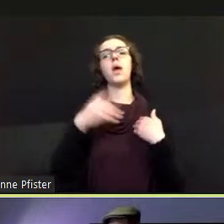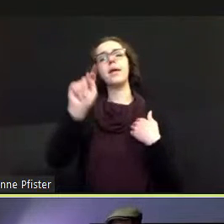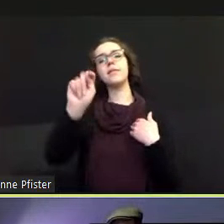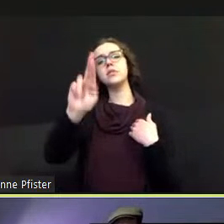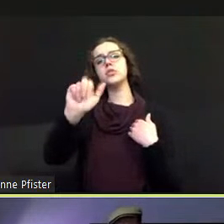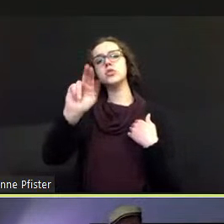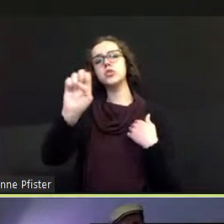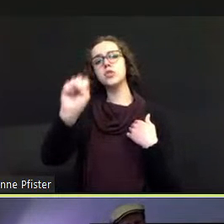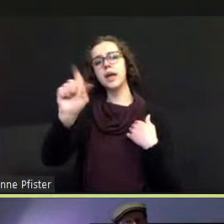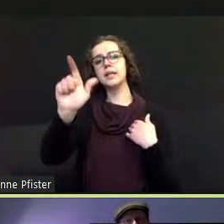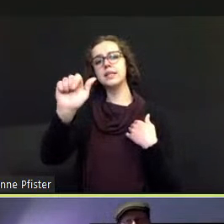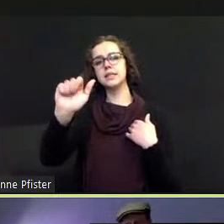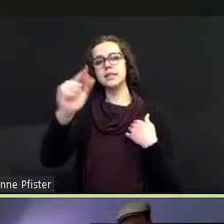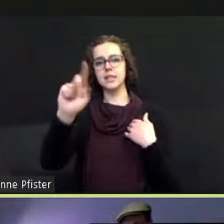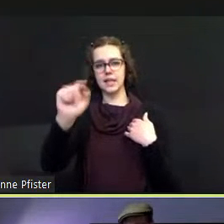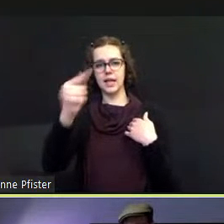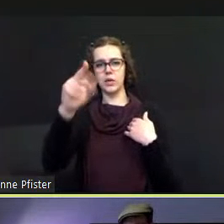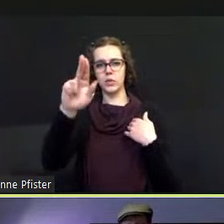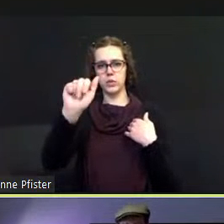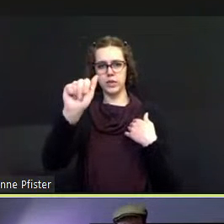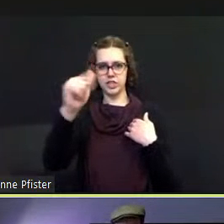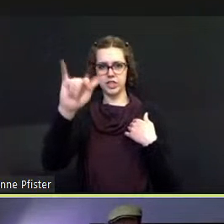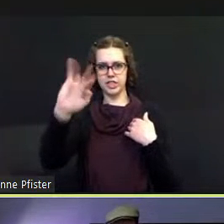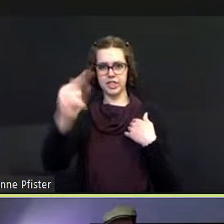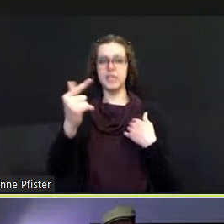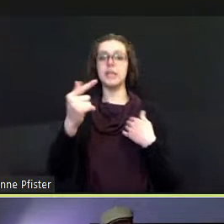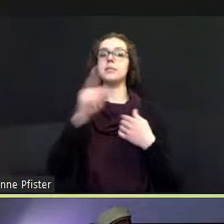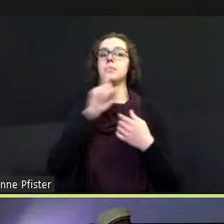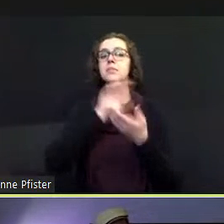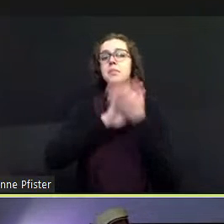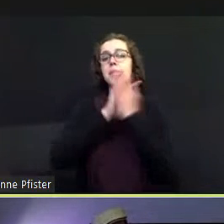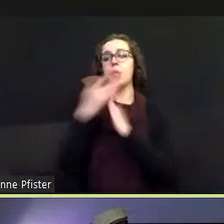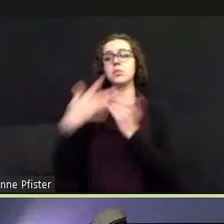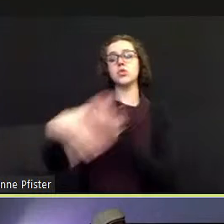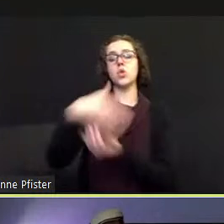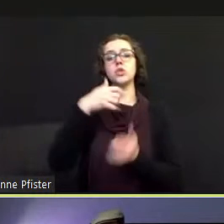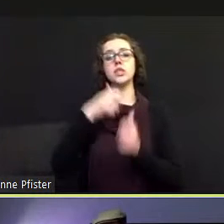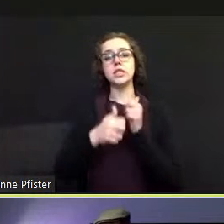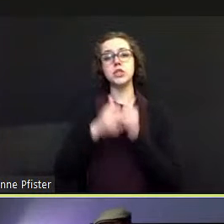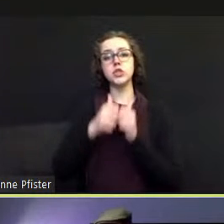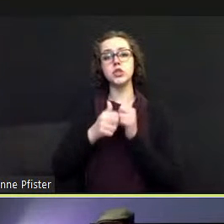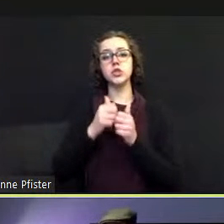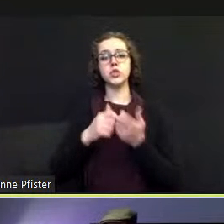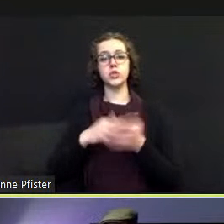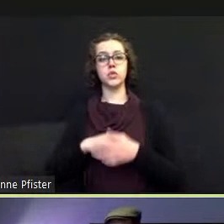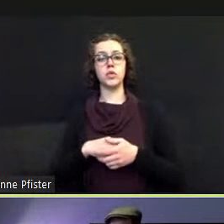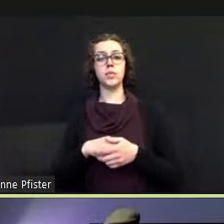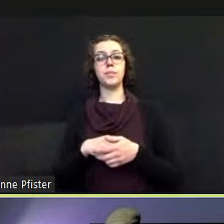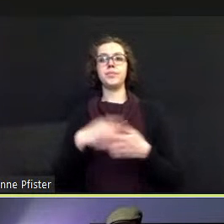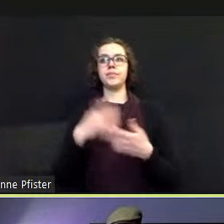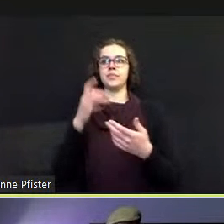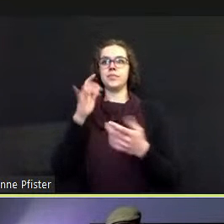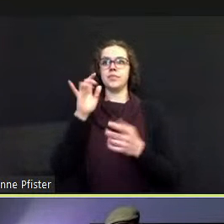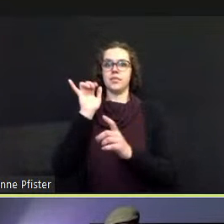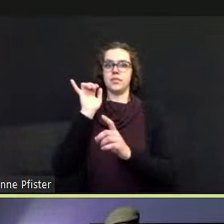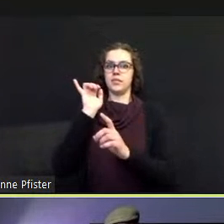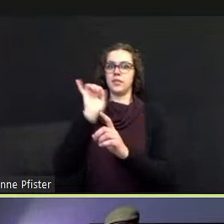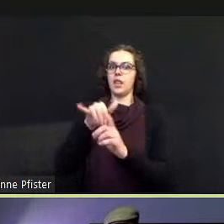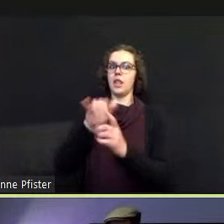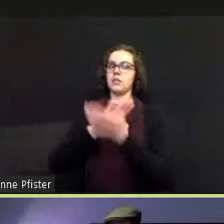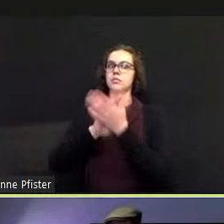Translanguaging and all these things are actually a social issue where we're using cultural domain of phenomena,